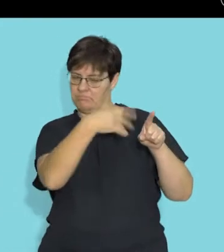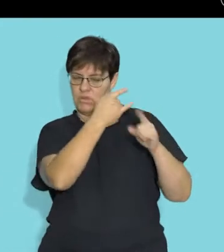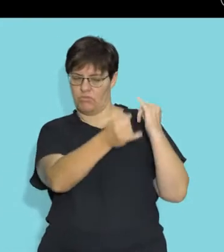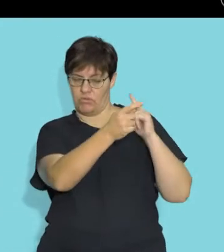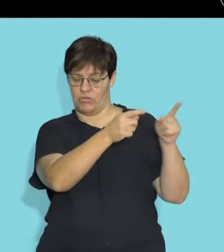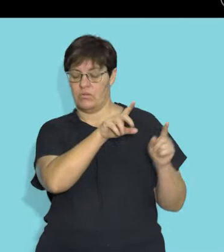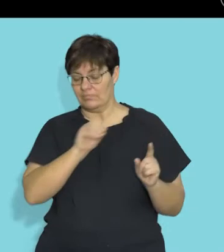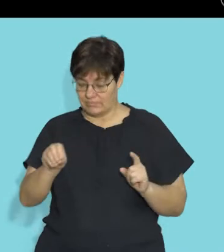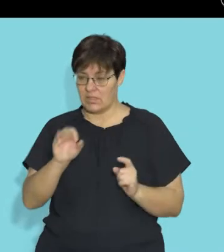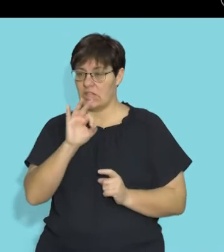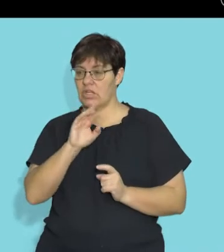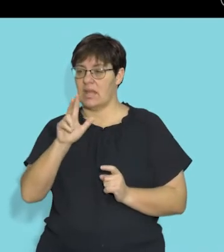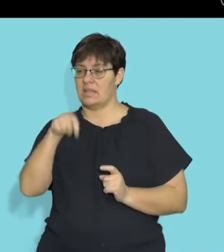stock,